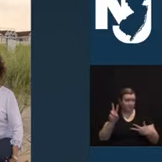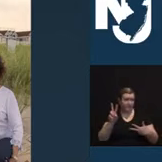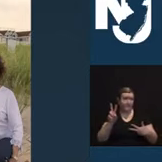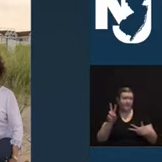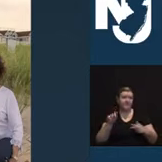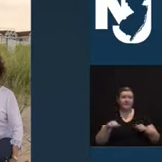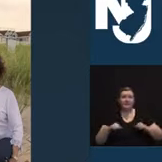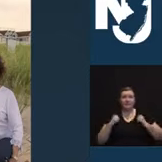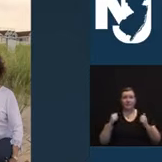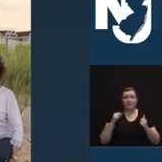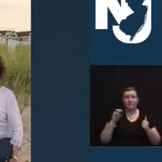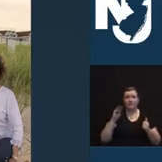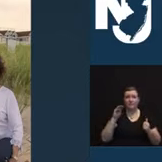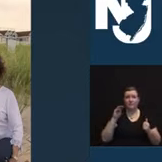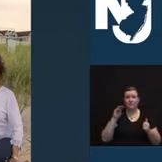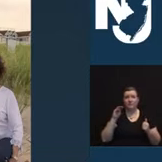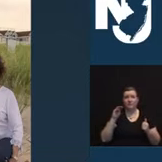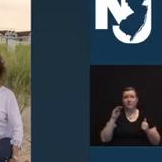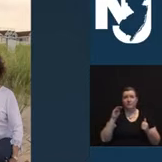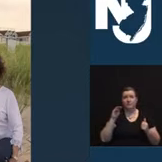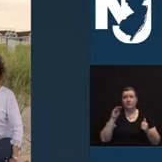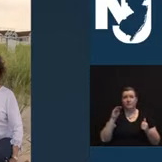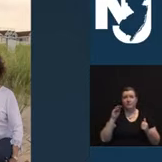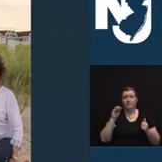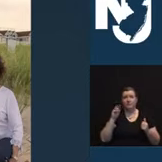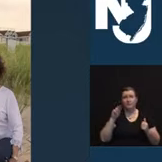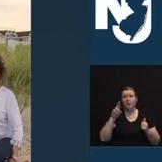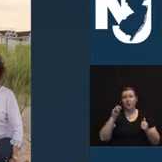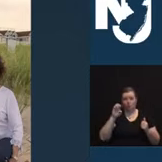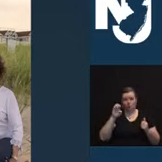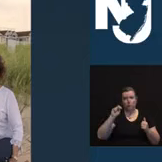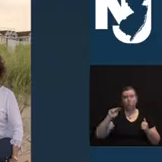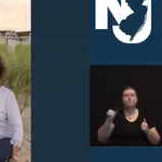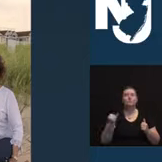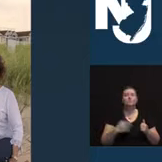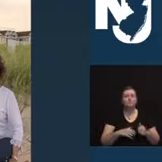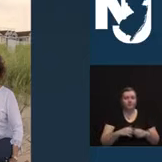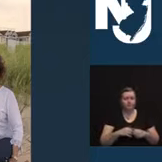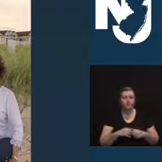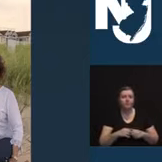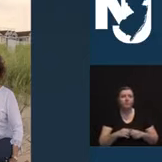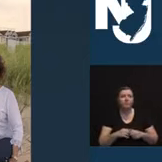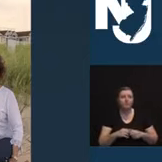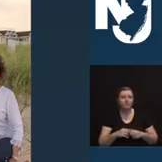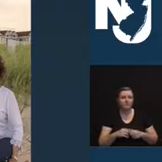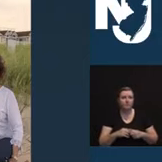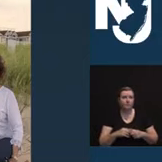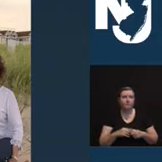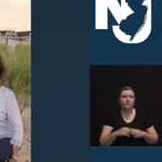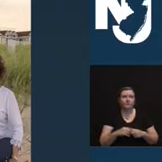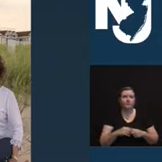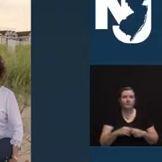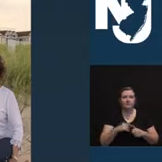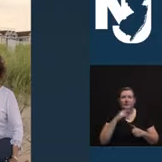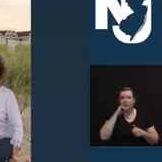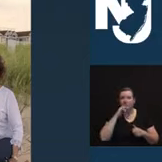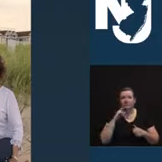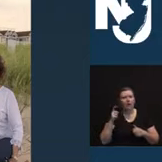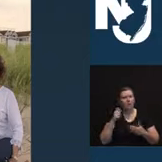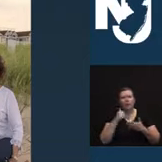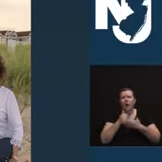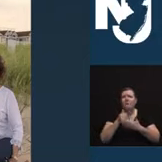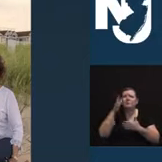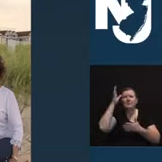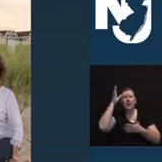County. As a child growing up in Morristown, Milton could often be seen helping his father in the family's business, Rubin's